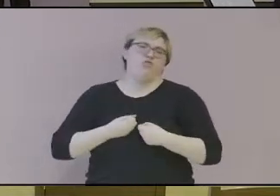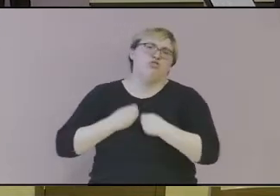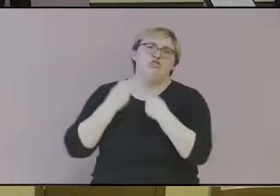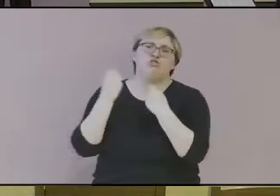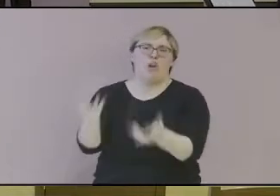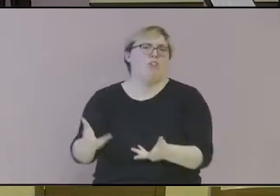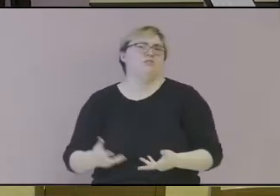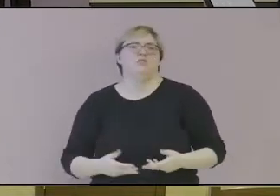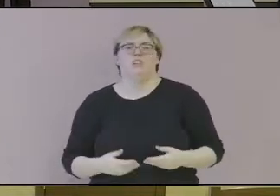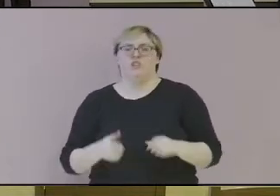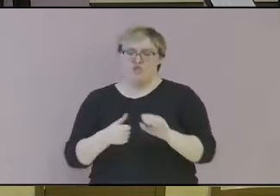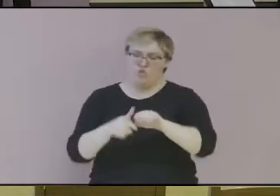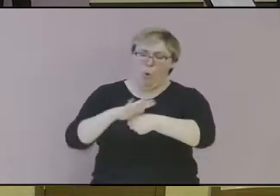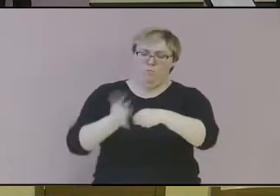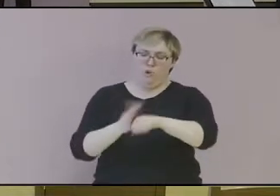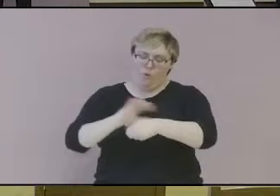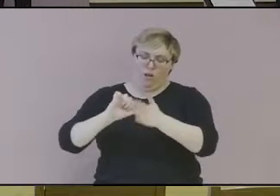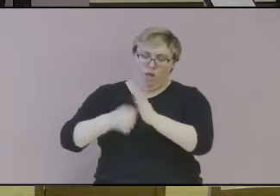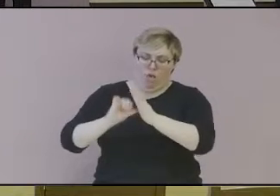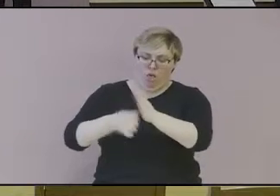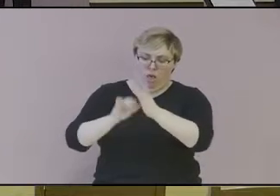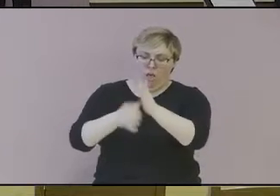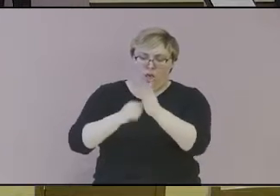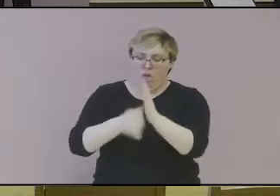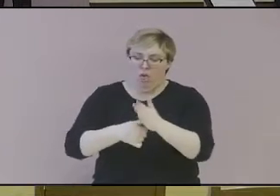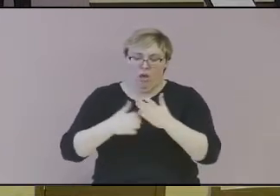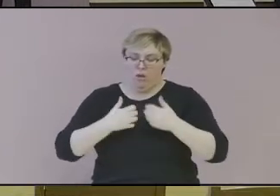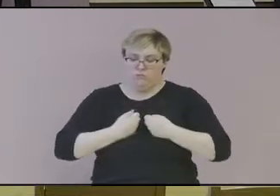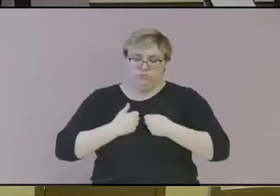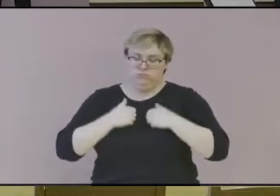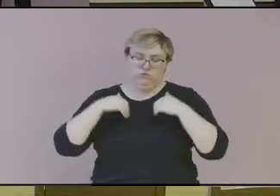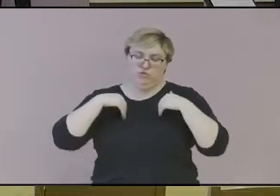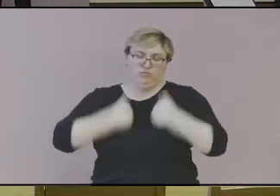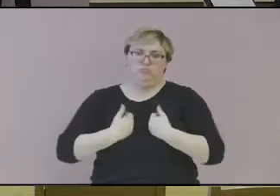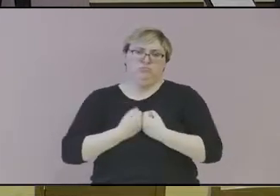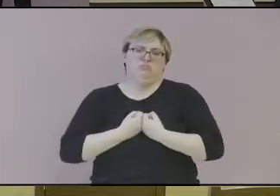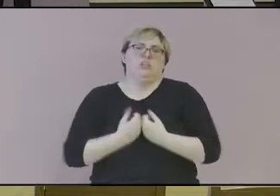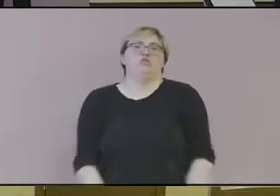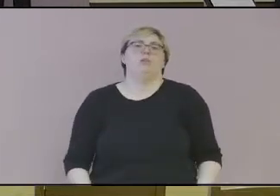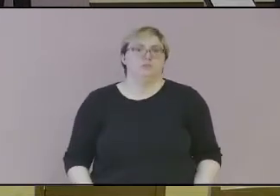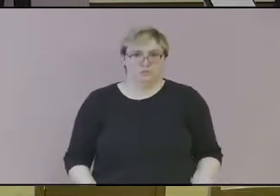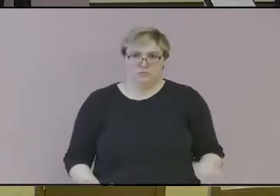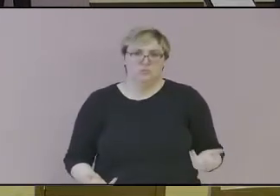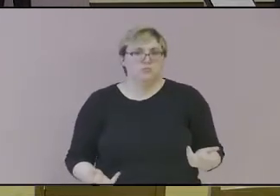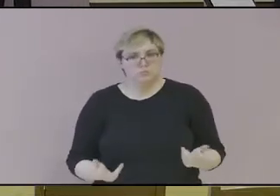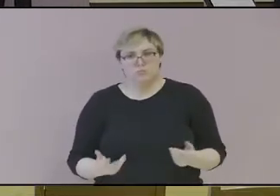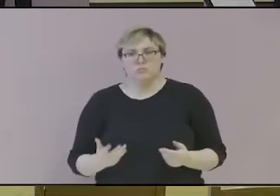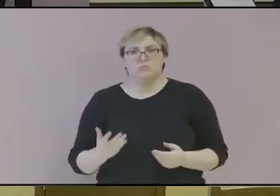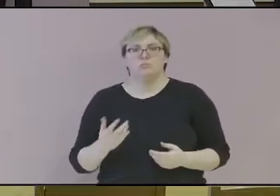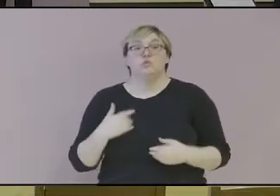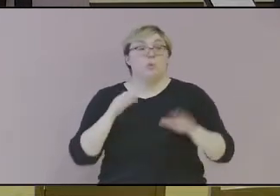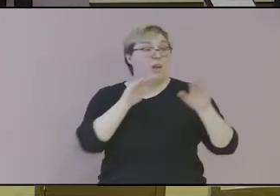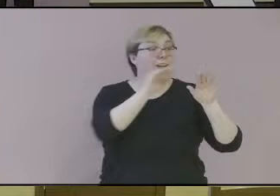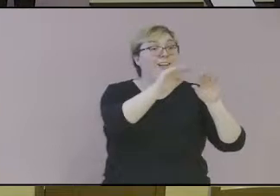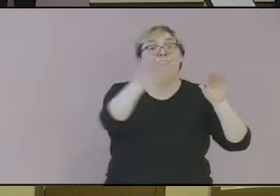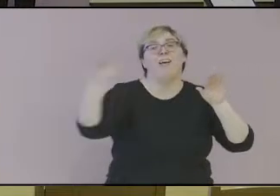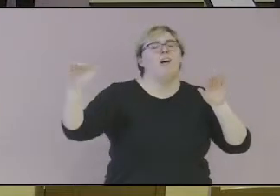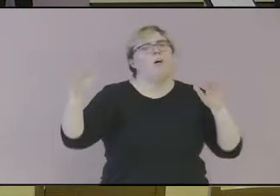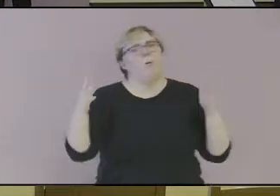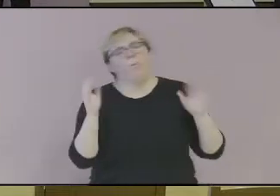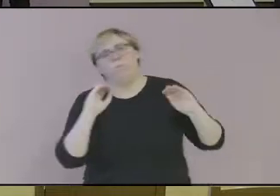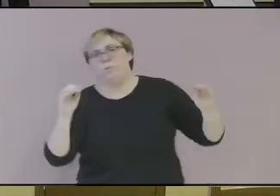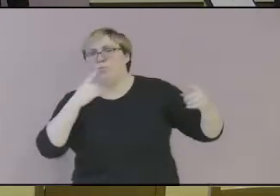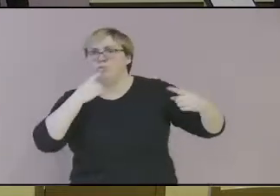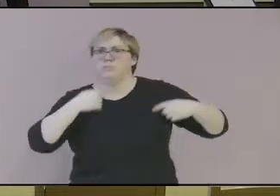email hotlines. They didn't get a lot from older people who were hard hit by COVID and from disability groups.